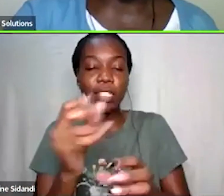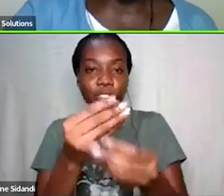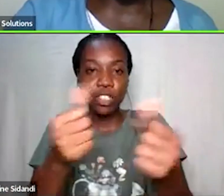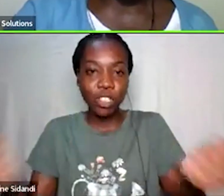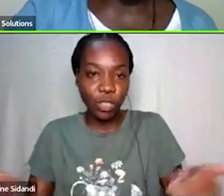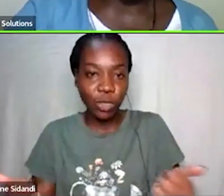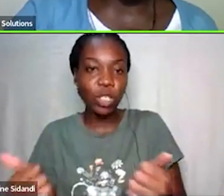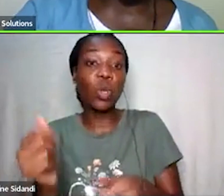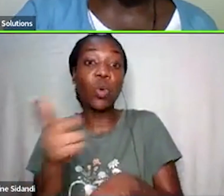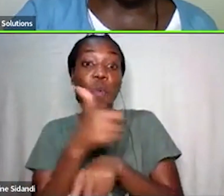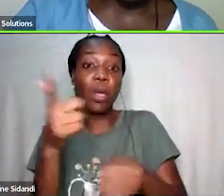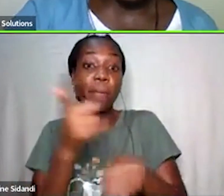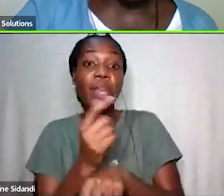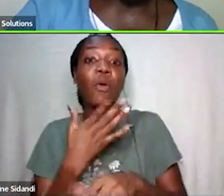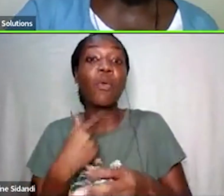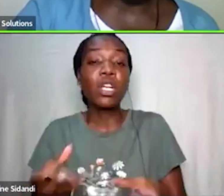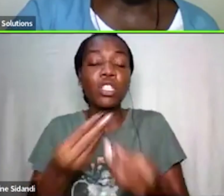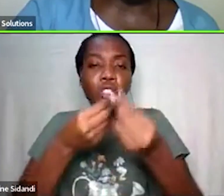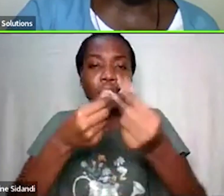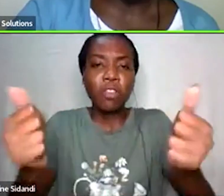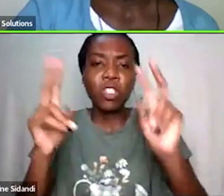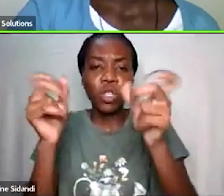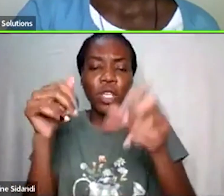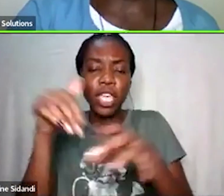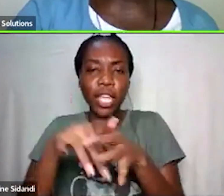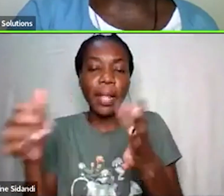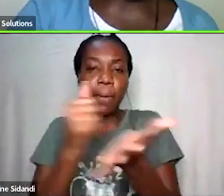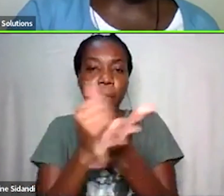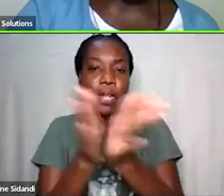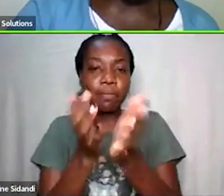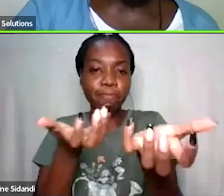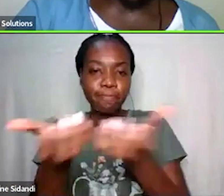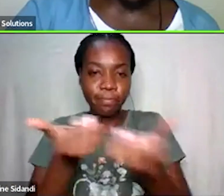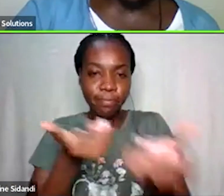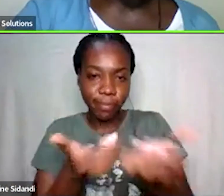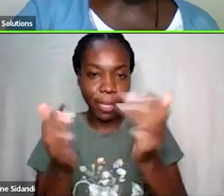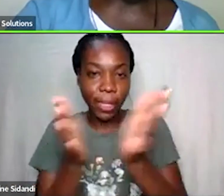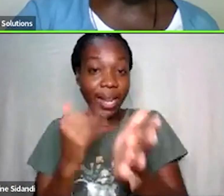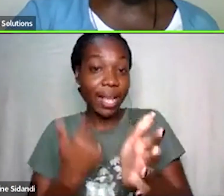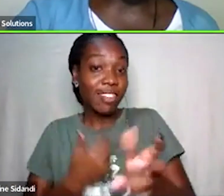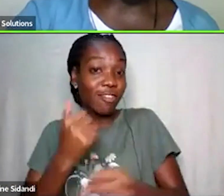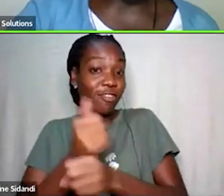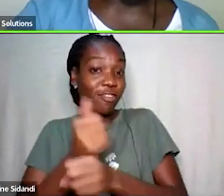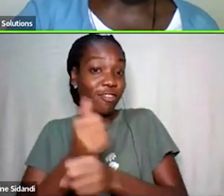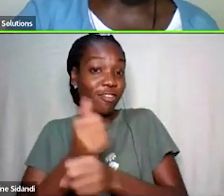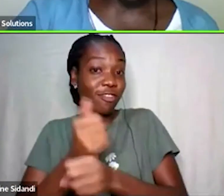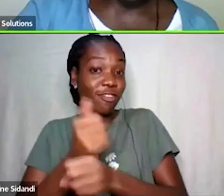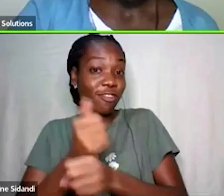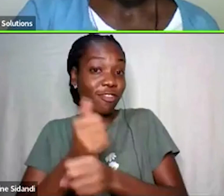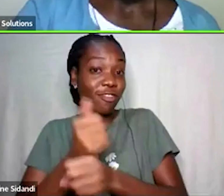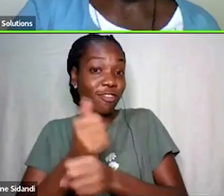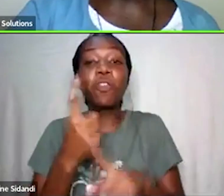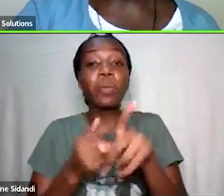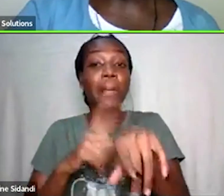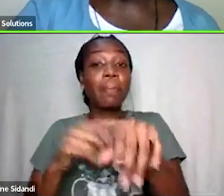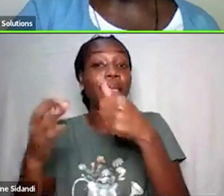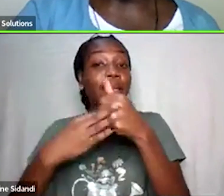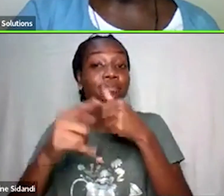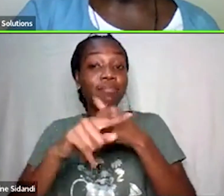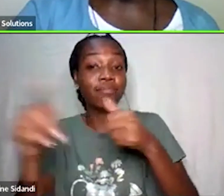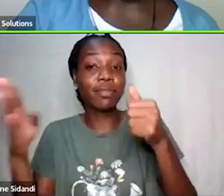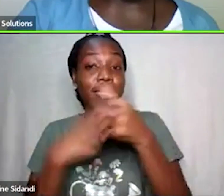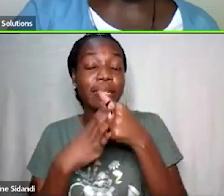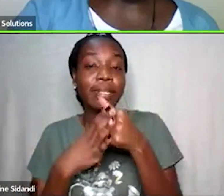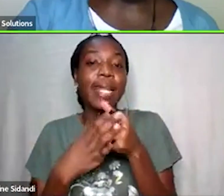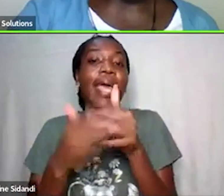demystify issues in employment and entrepreneurship. We do this every Tuesday from 8 p.m. to 9 p.m. And